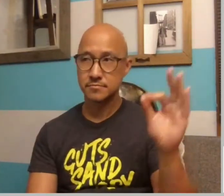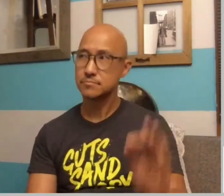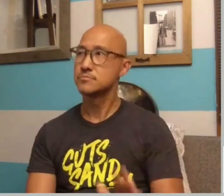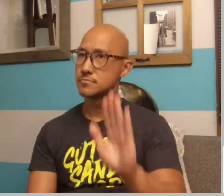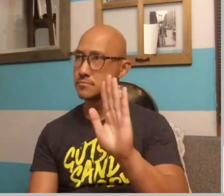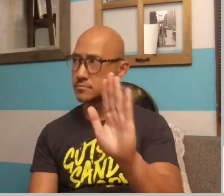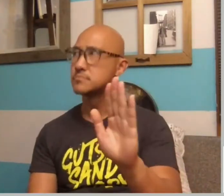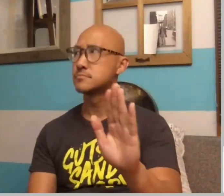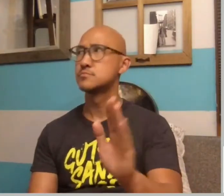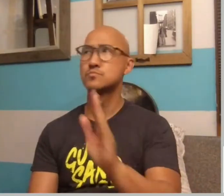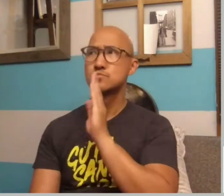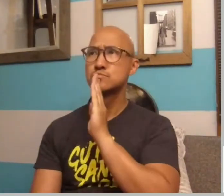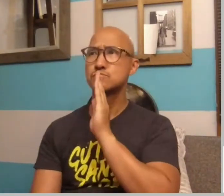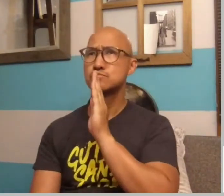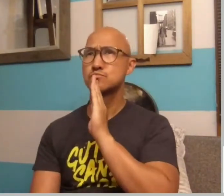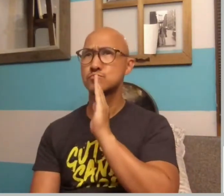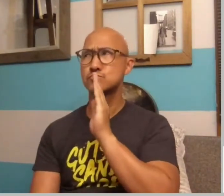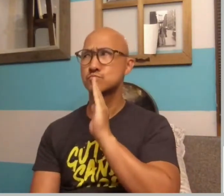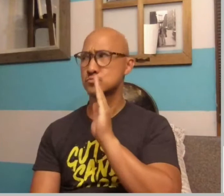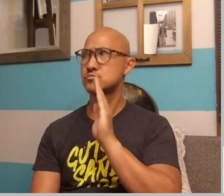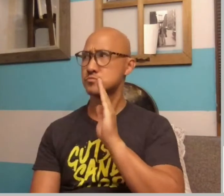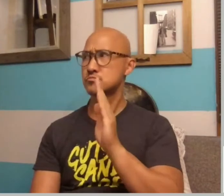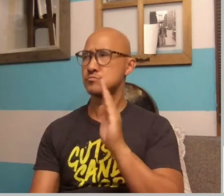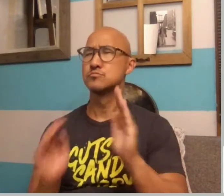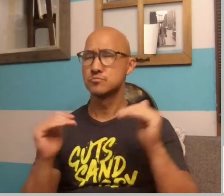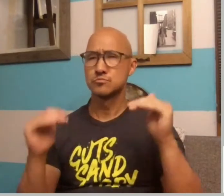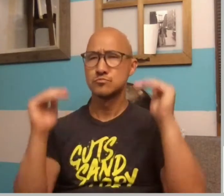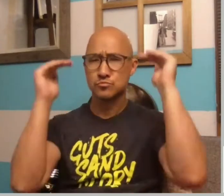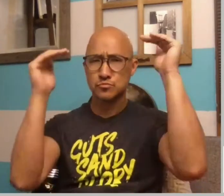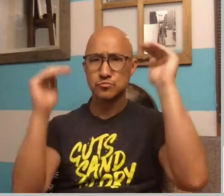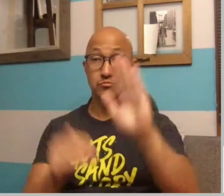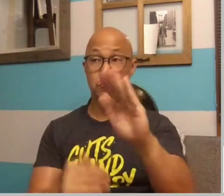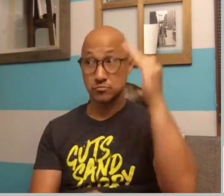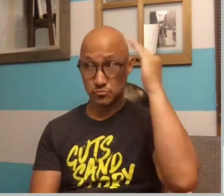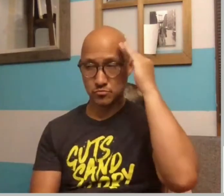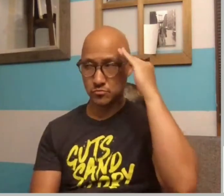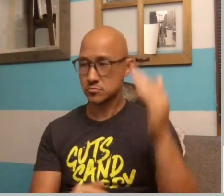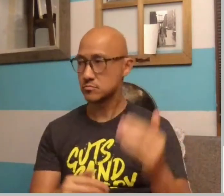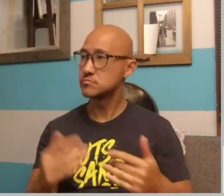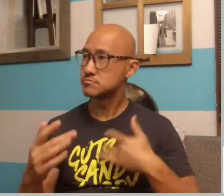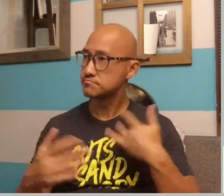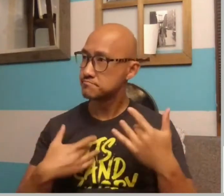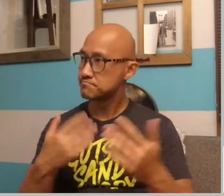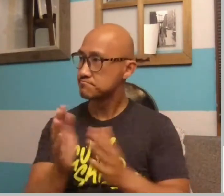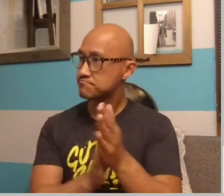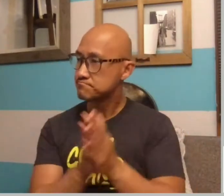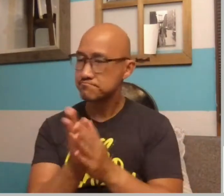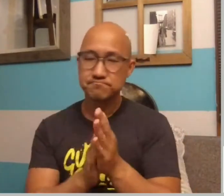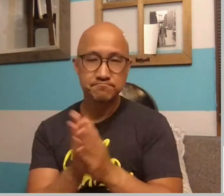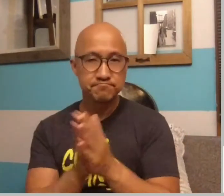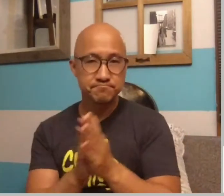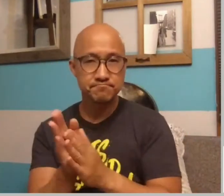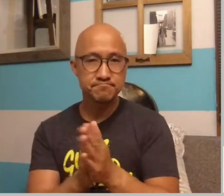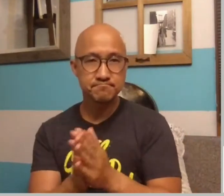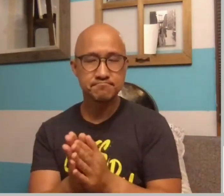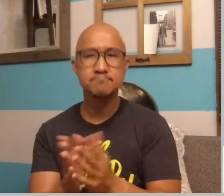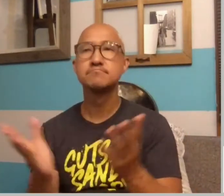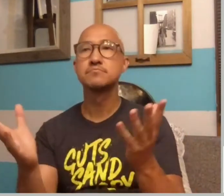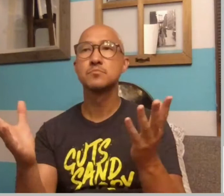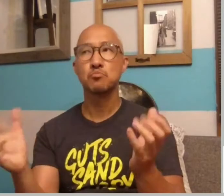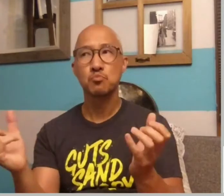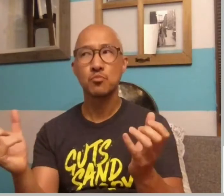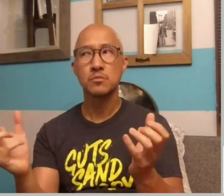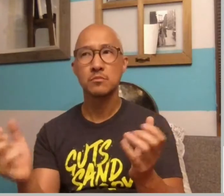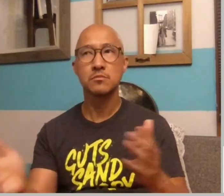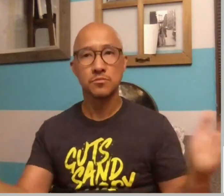he references those gifted speakers again, your knowledge, your enthusiasm, and your love from us, I want you to excel also in